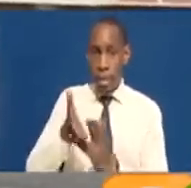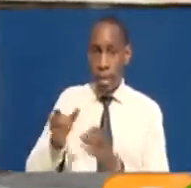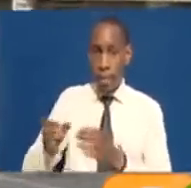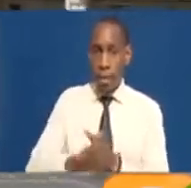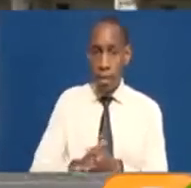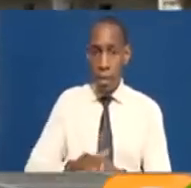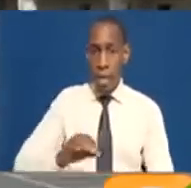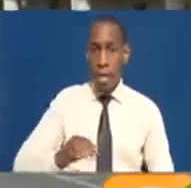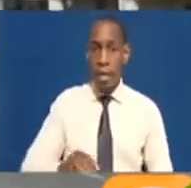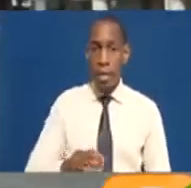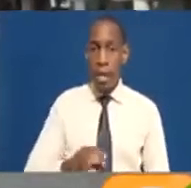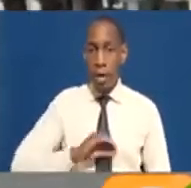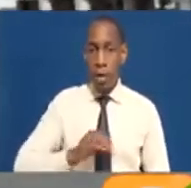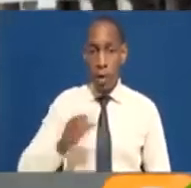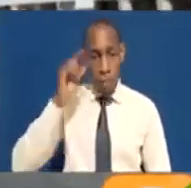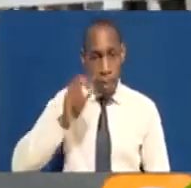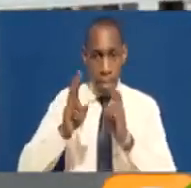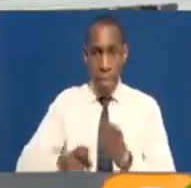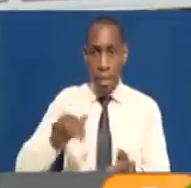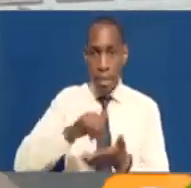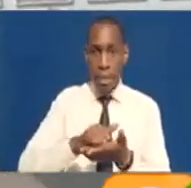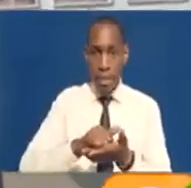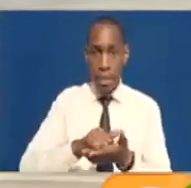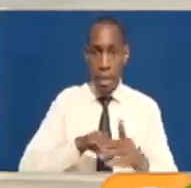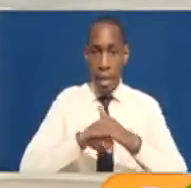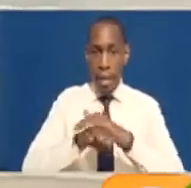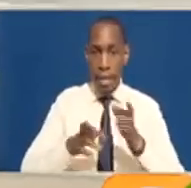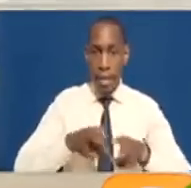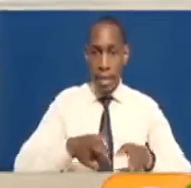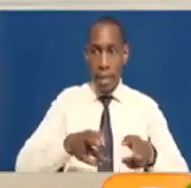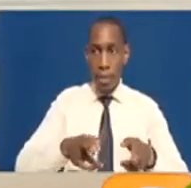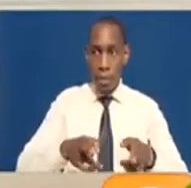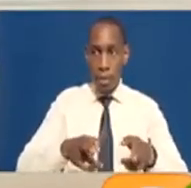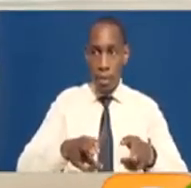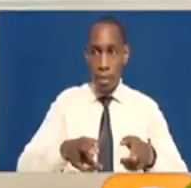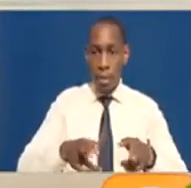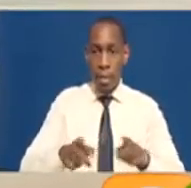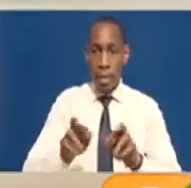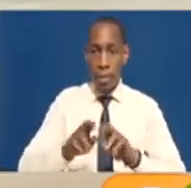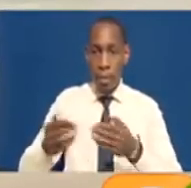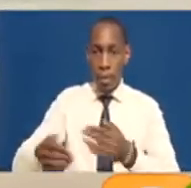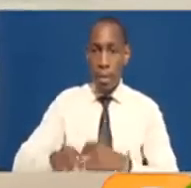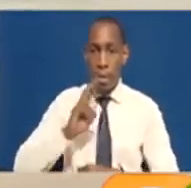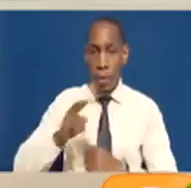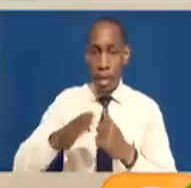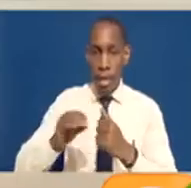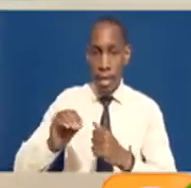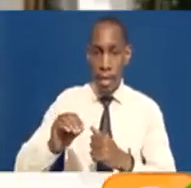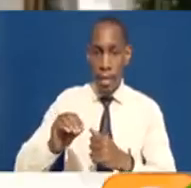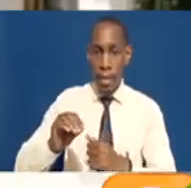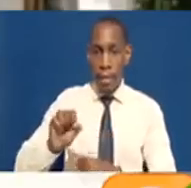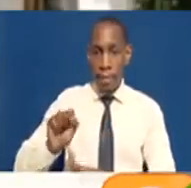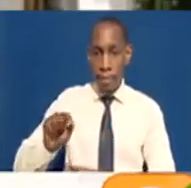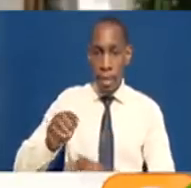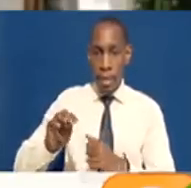claimed ownership of the Mombasa International Airport Access Road and is poised to receive 295.9